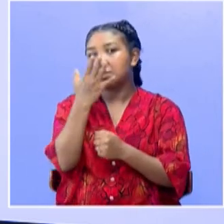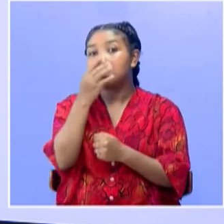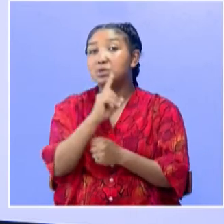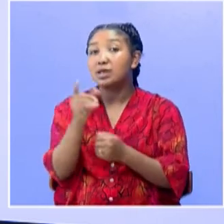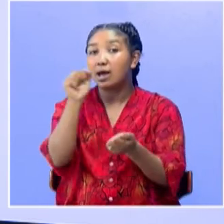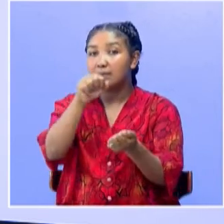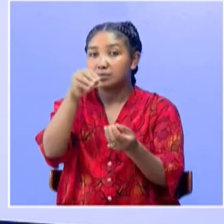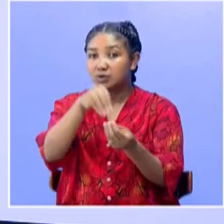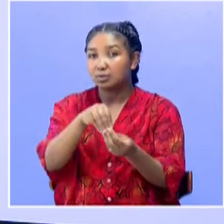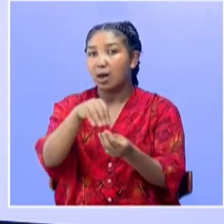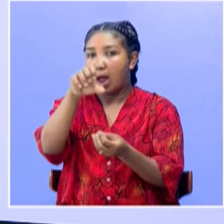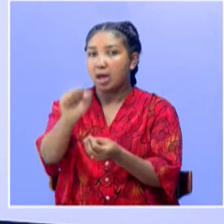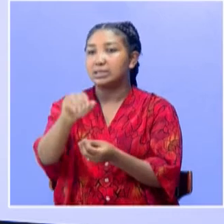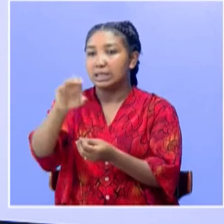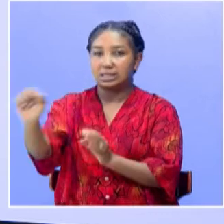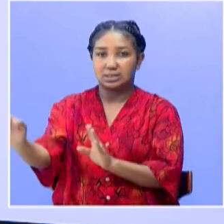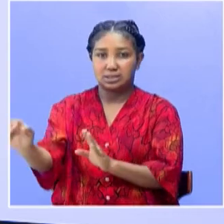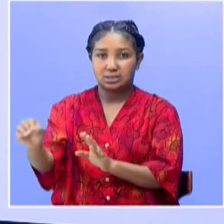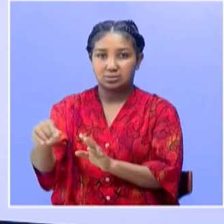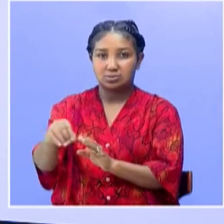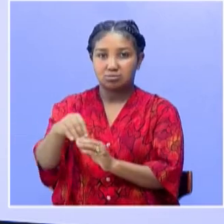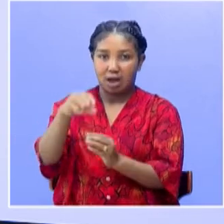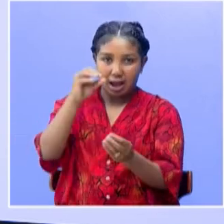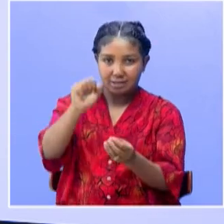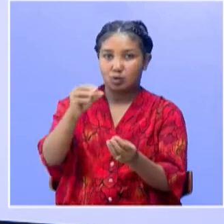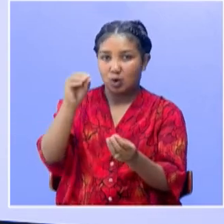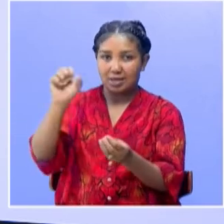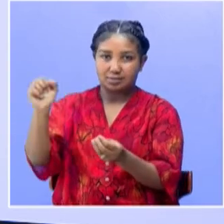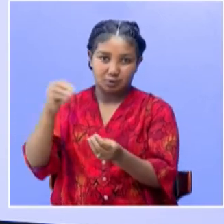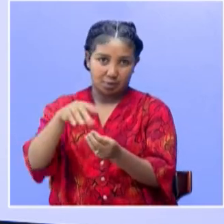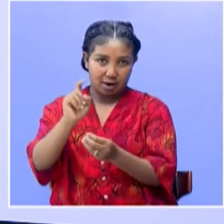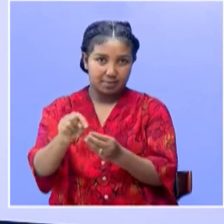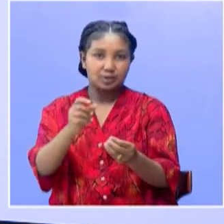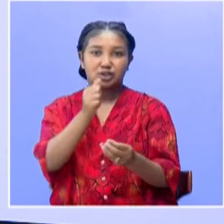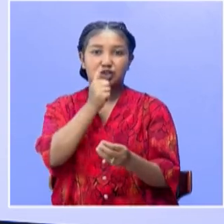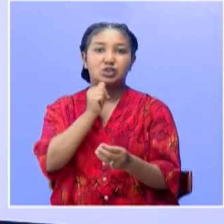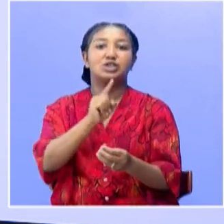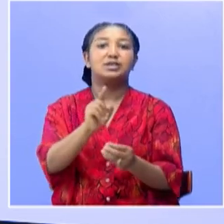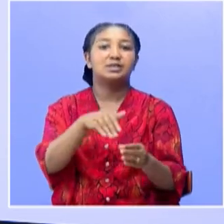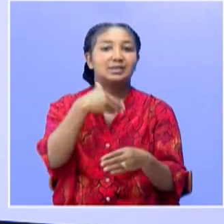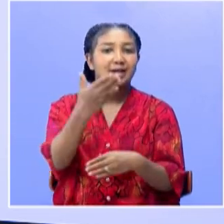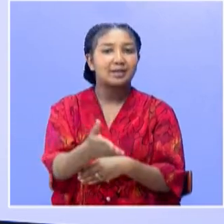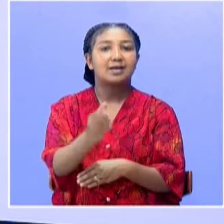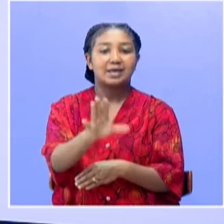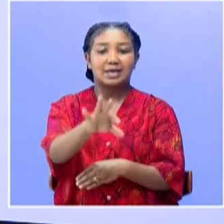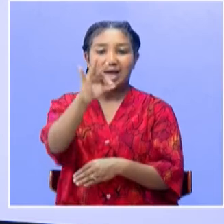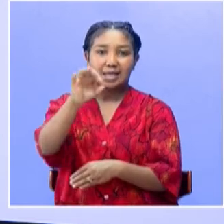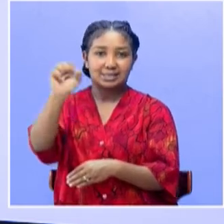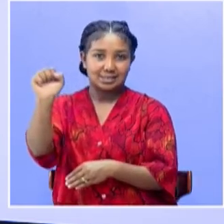add, or it's mandatory to add s or es for the verb. So, she